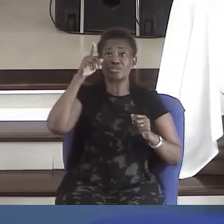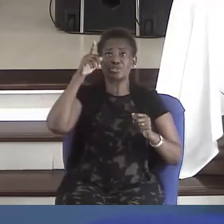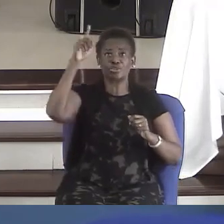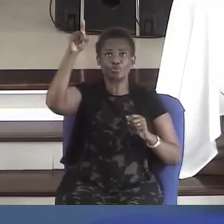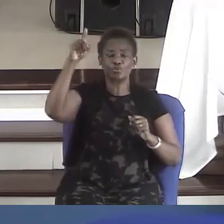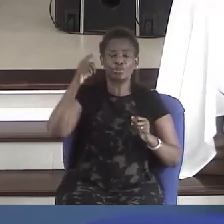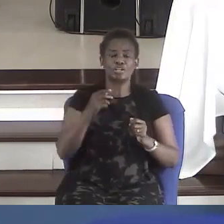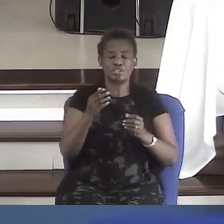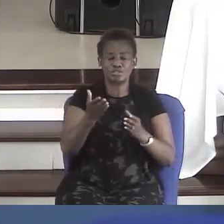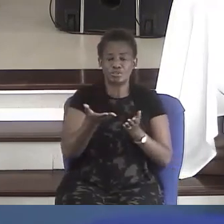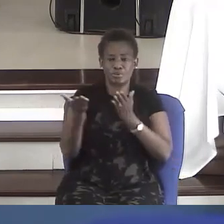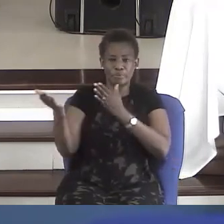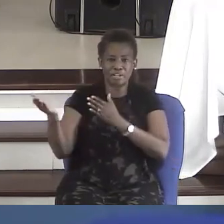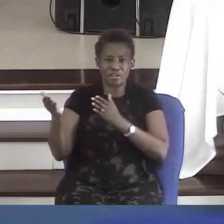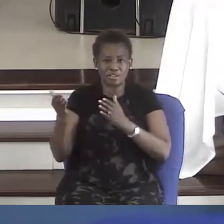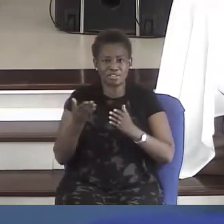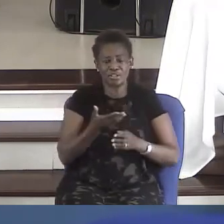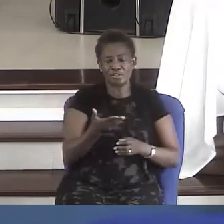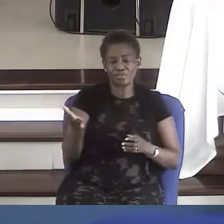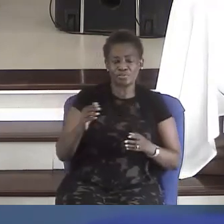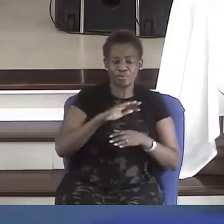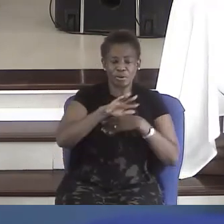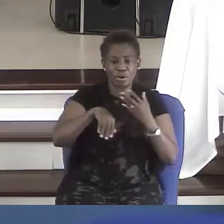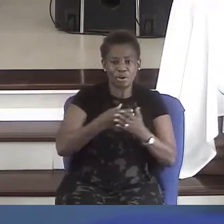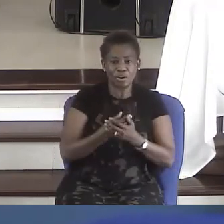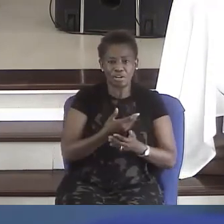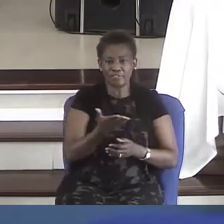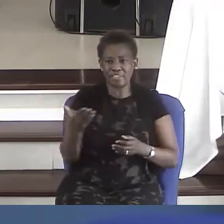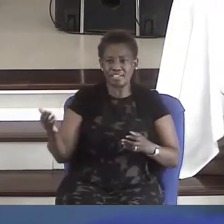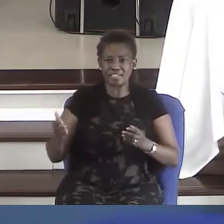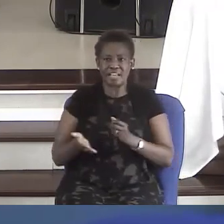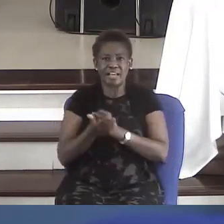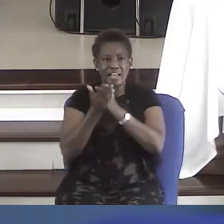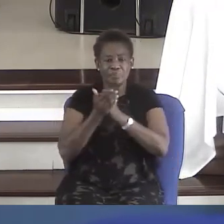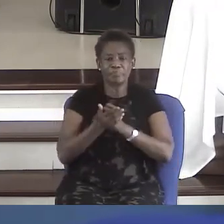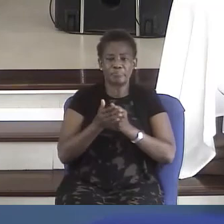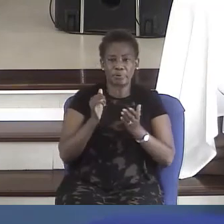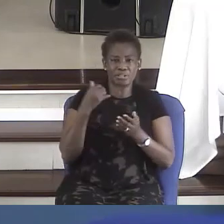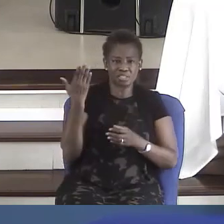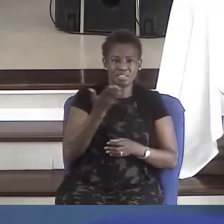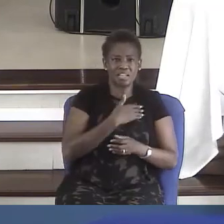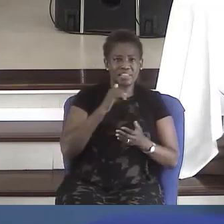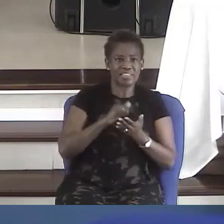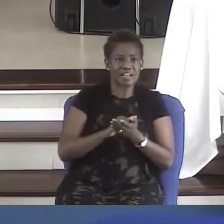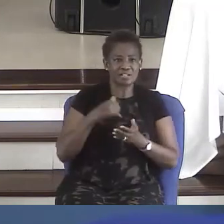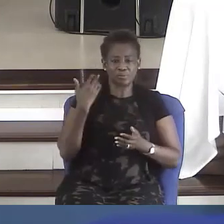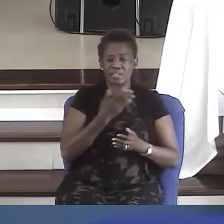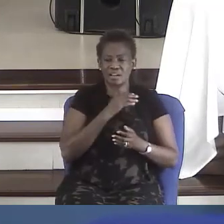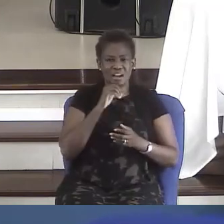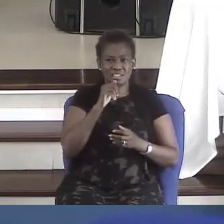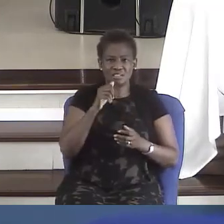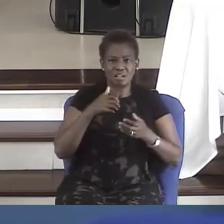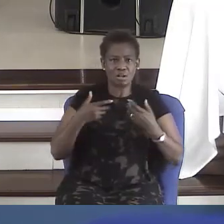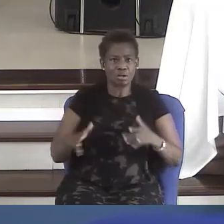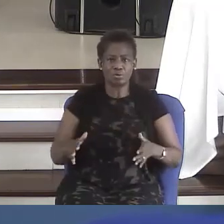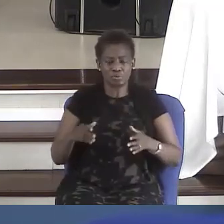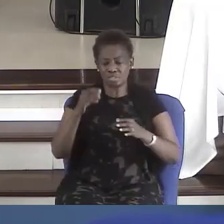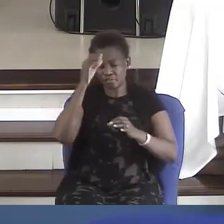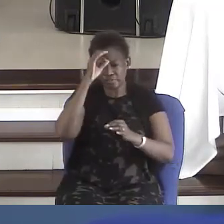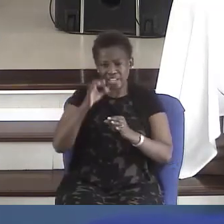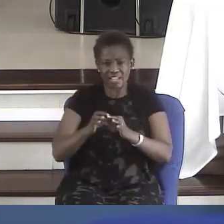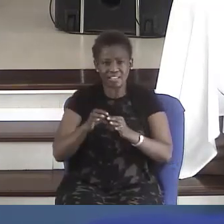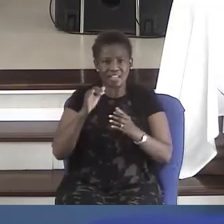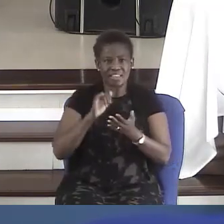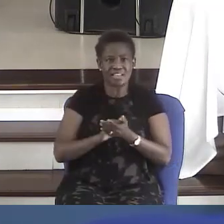us, we pray, that we shall not lose faith, oh God. But we shall have that rejoice. That spirit of rejoice